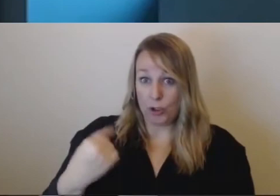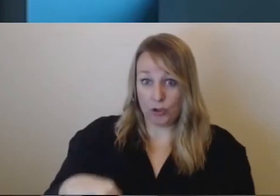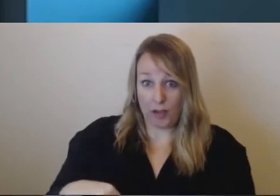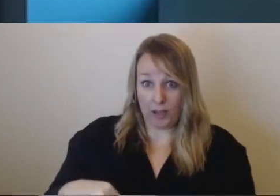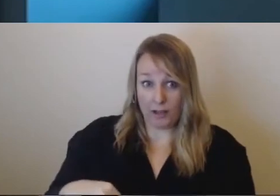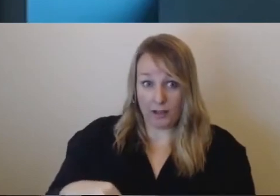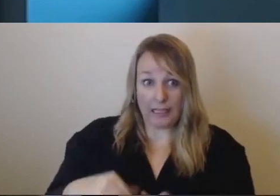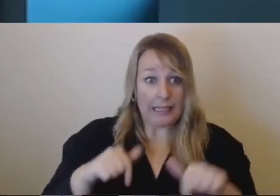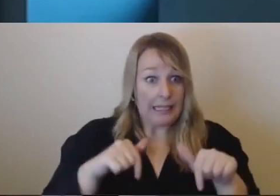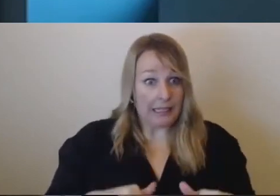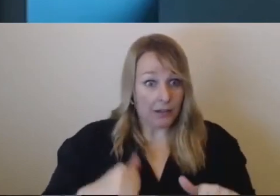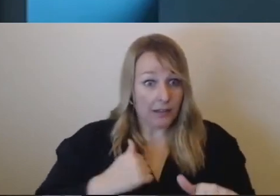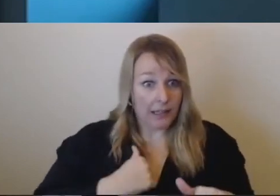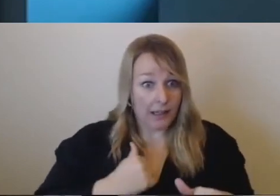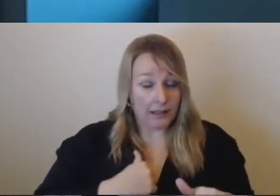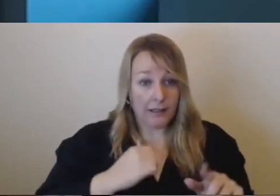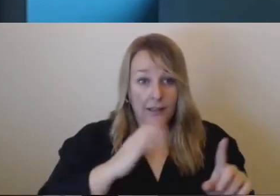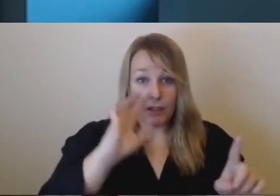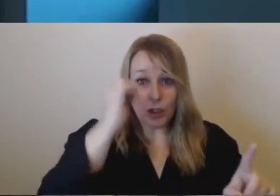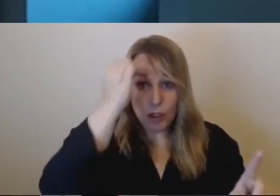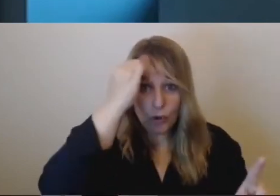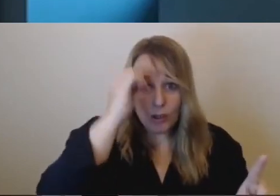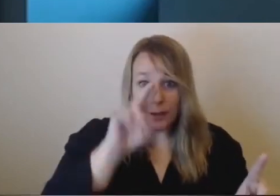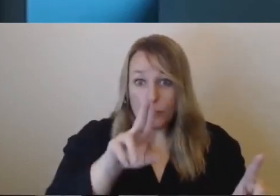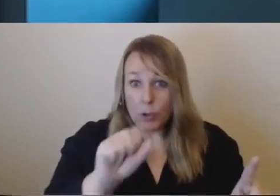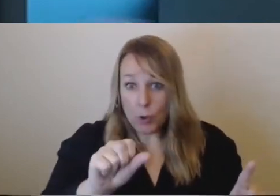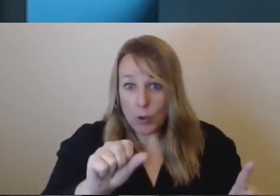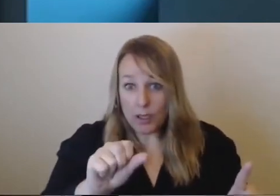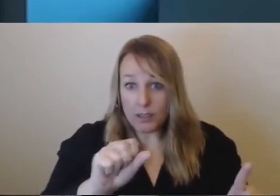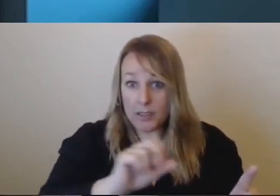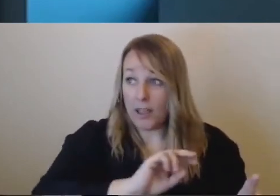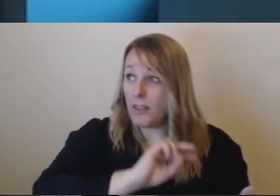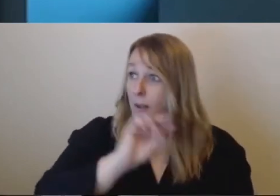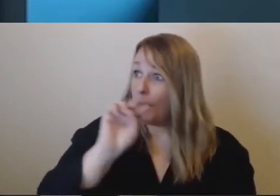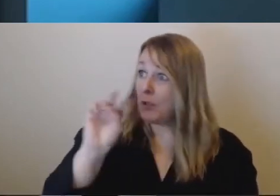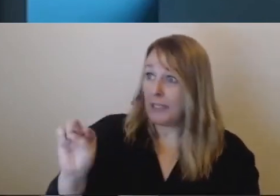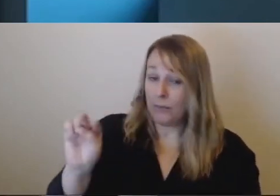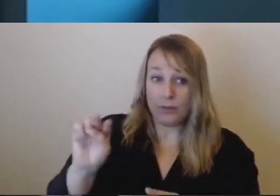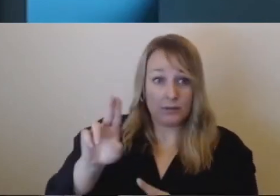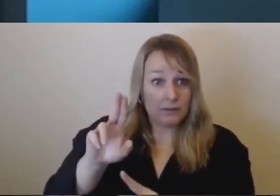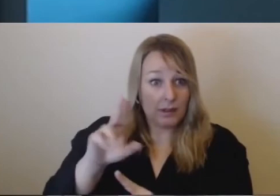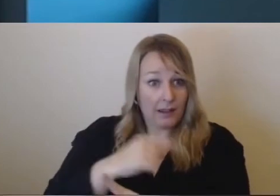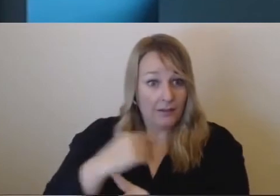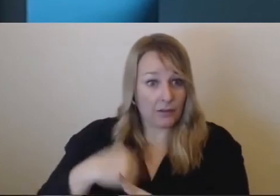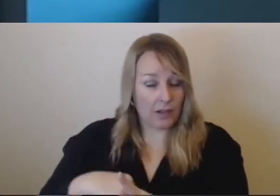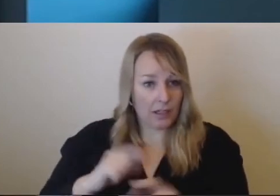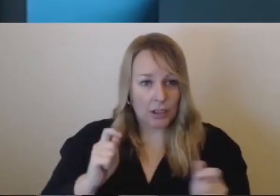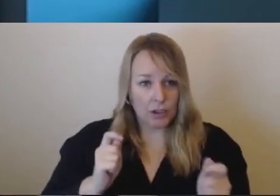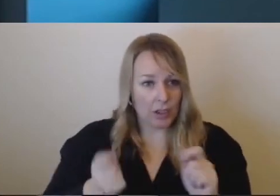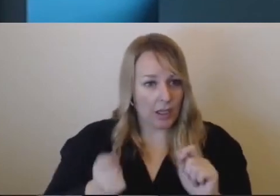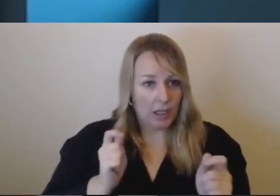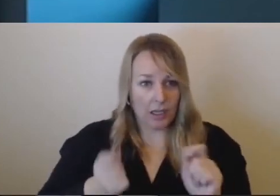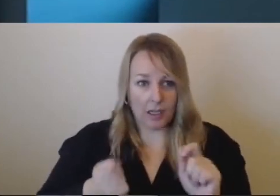United States, in Europe, in the region, are changing very quickly. It's extremely fluid.